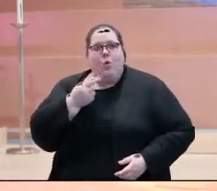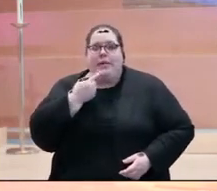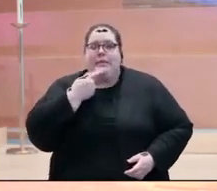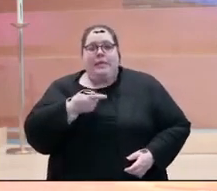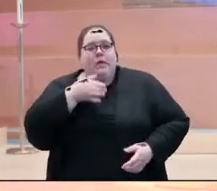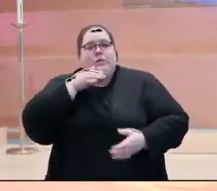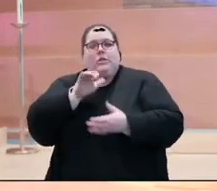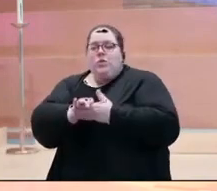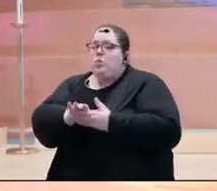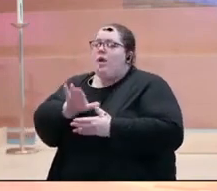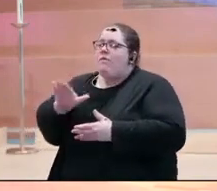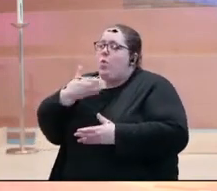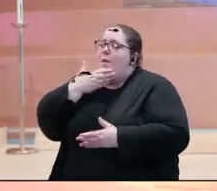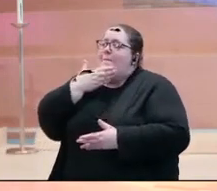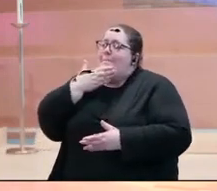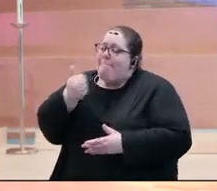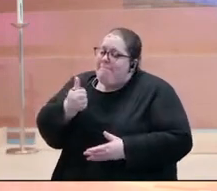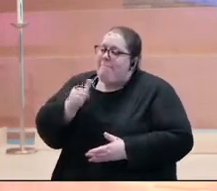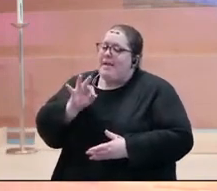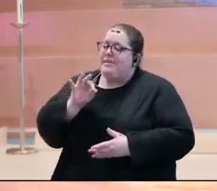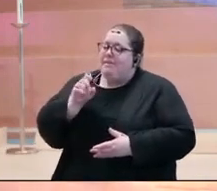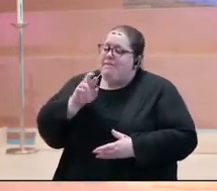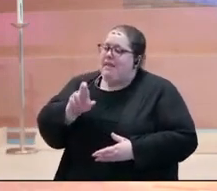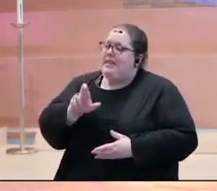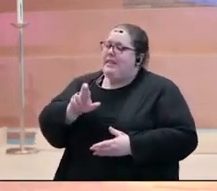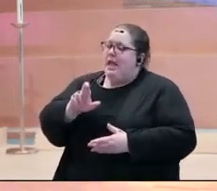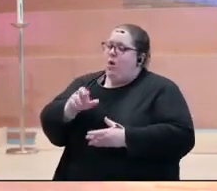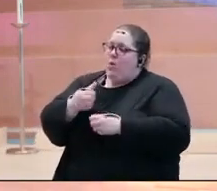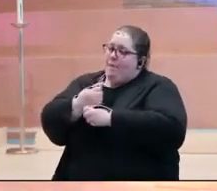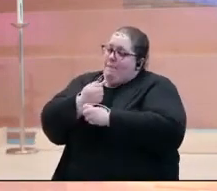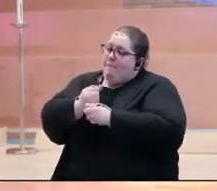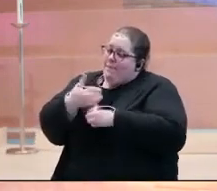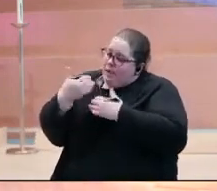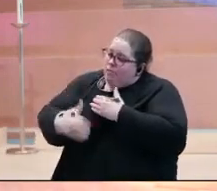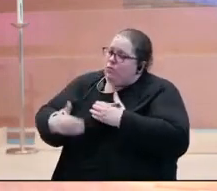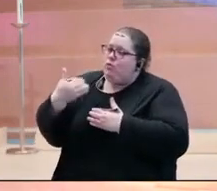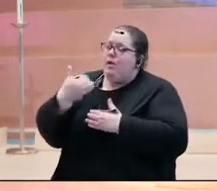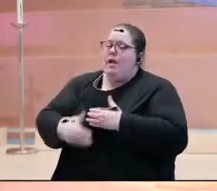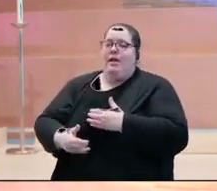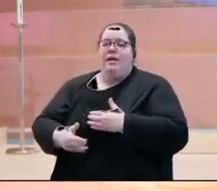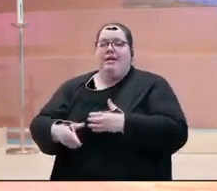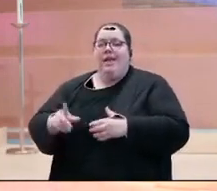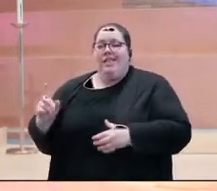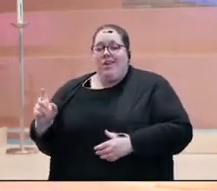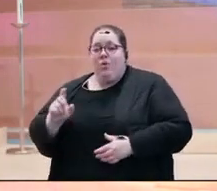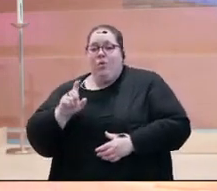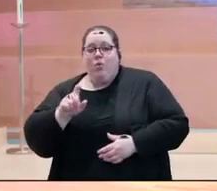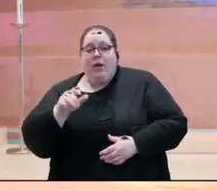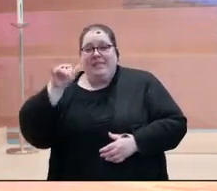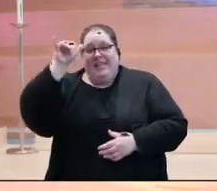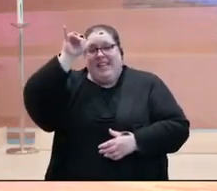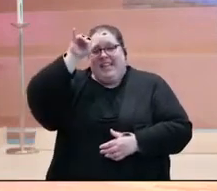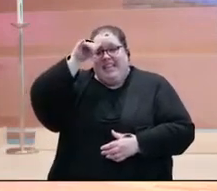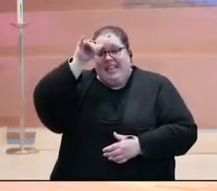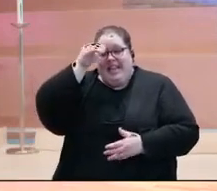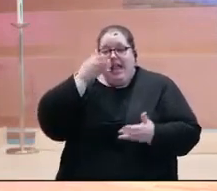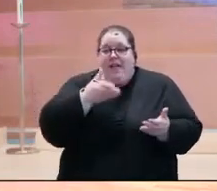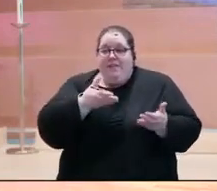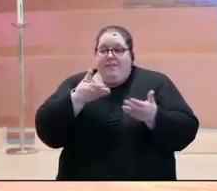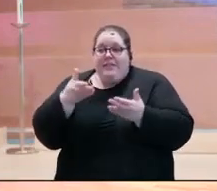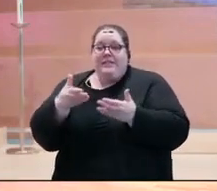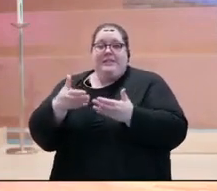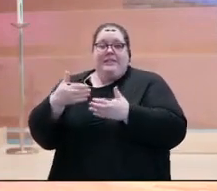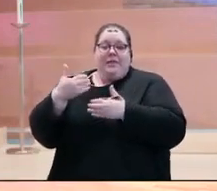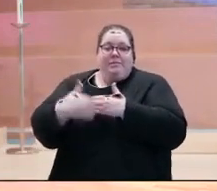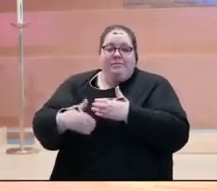start getting your best flour. Make some bread. And he runs out and he gets this fine calf that he has and he prepares it with yogurt and